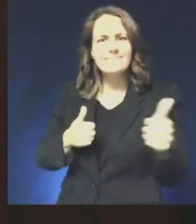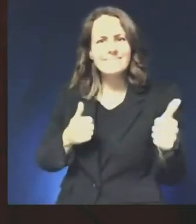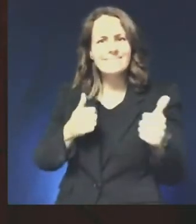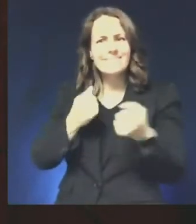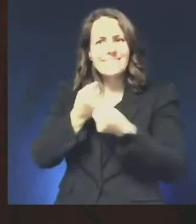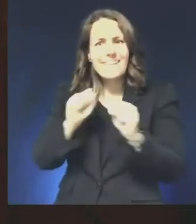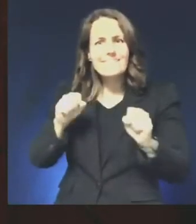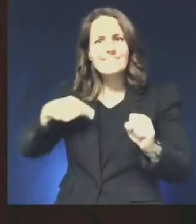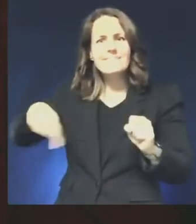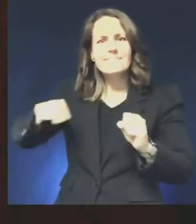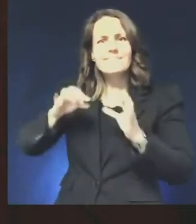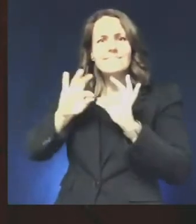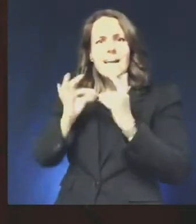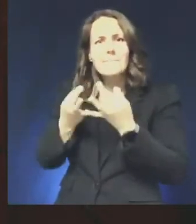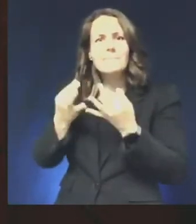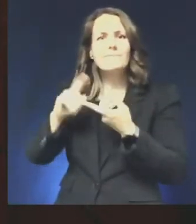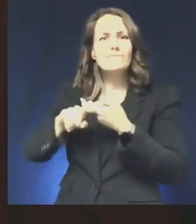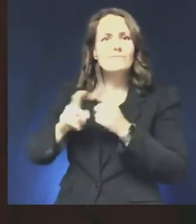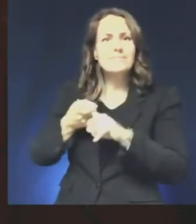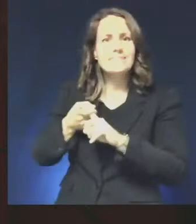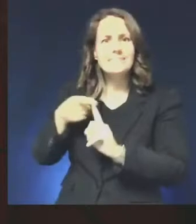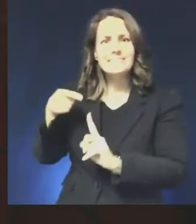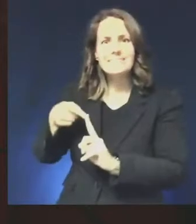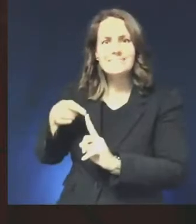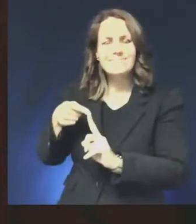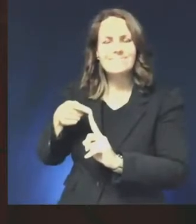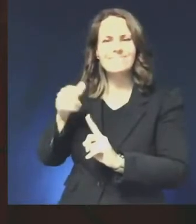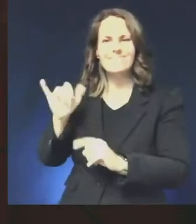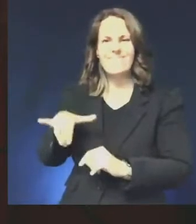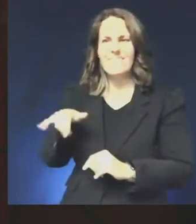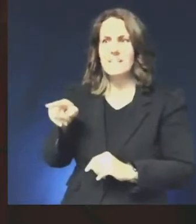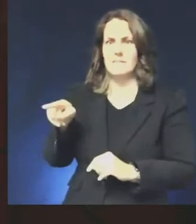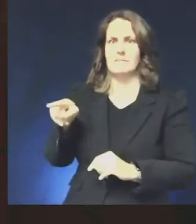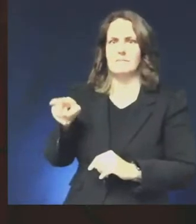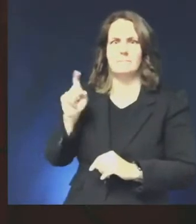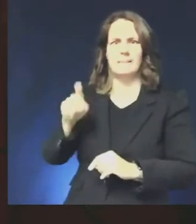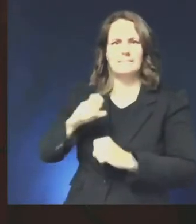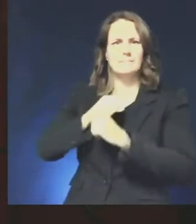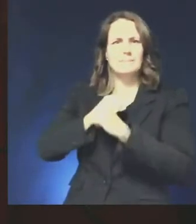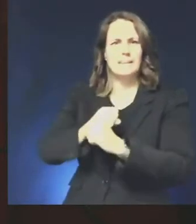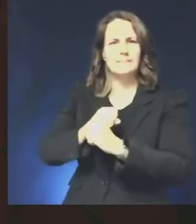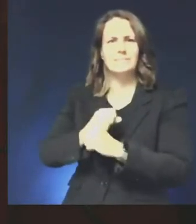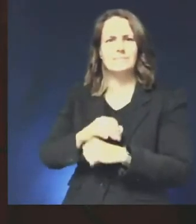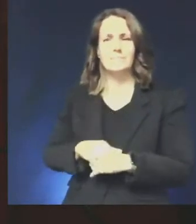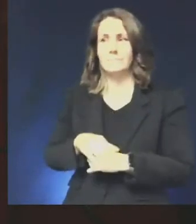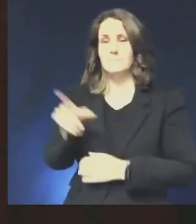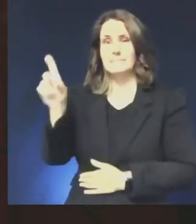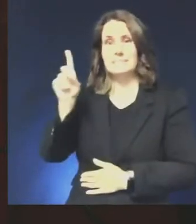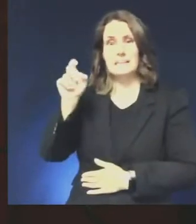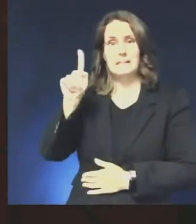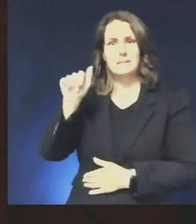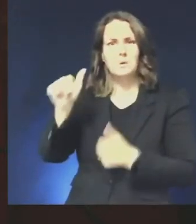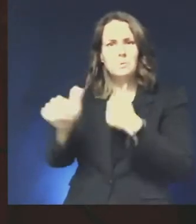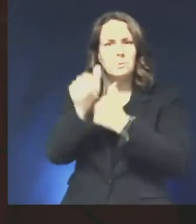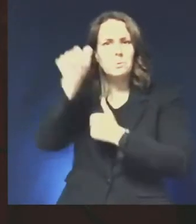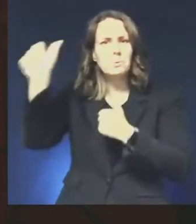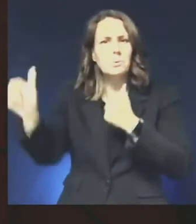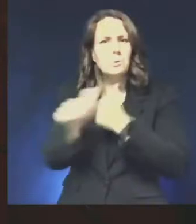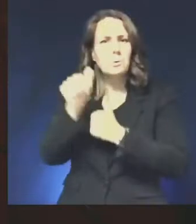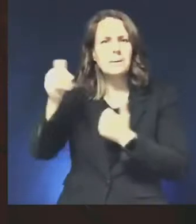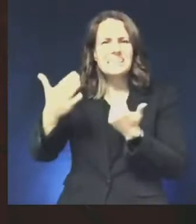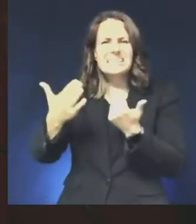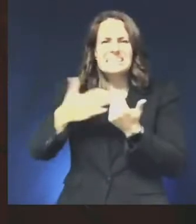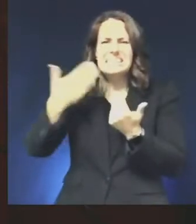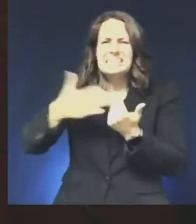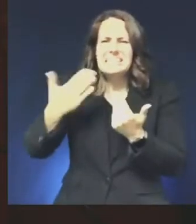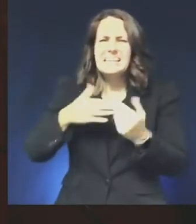is here in Wisconsin and spreading throughout our state. The Delta variant is a whole new game because